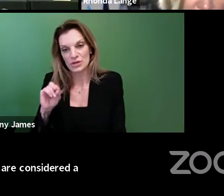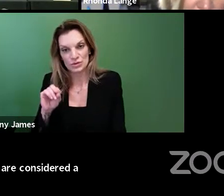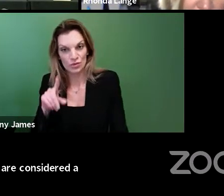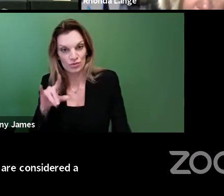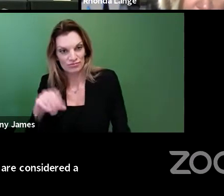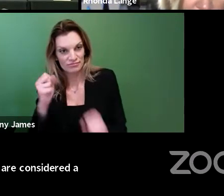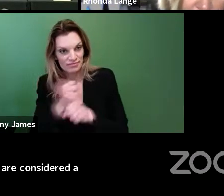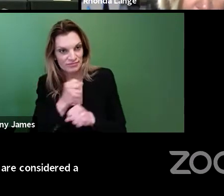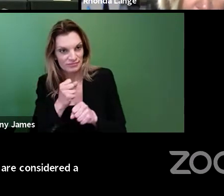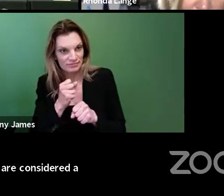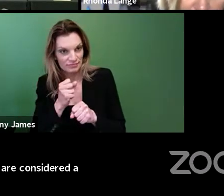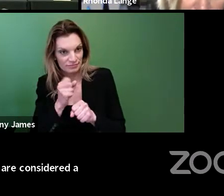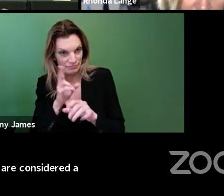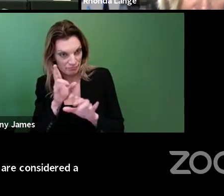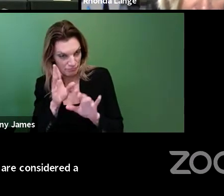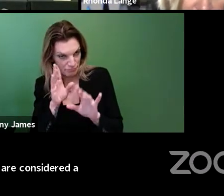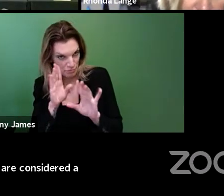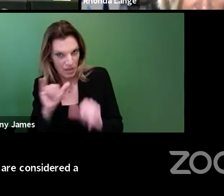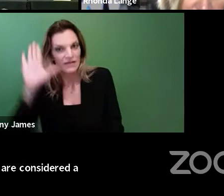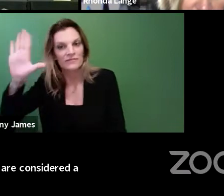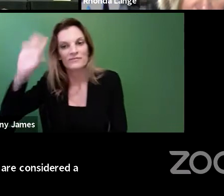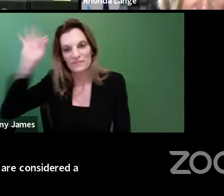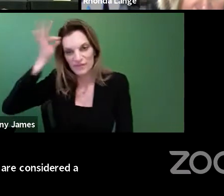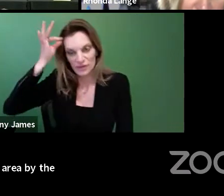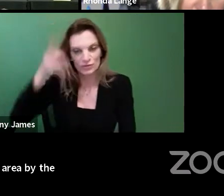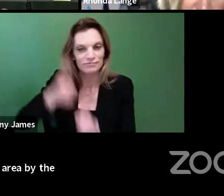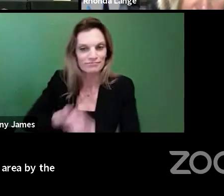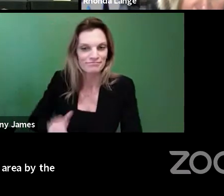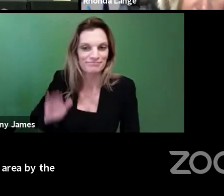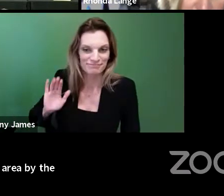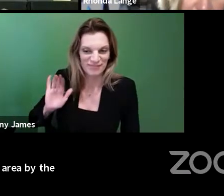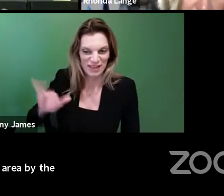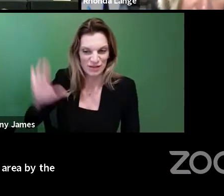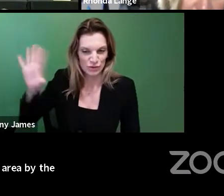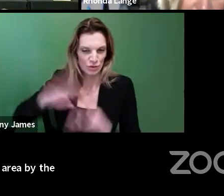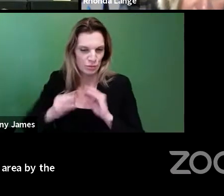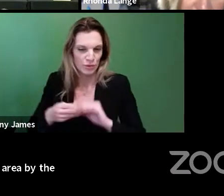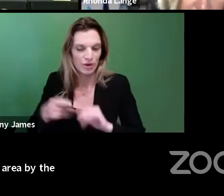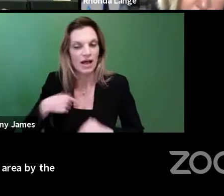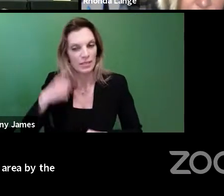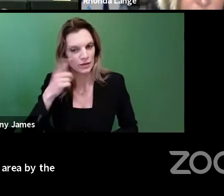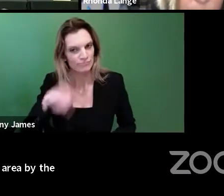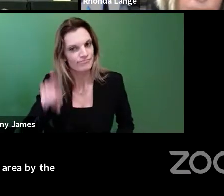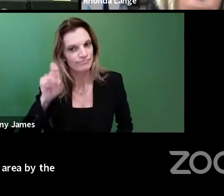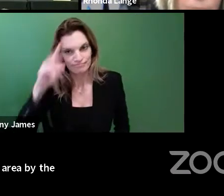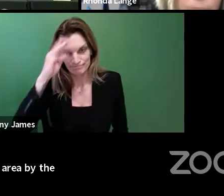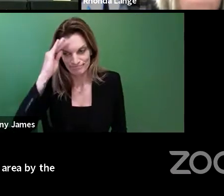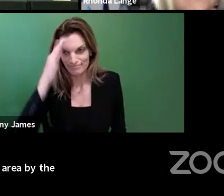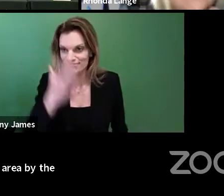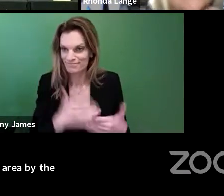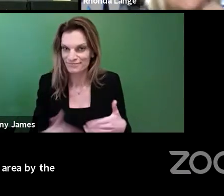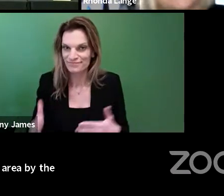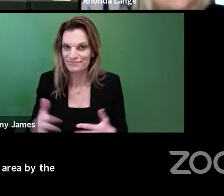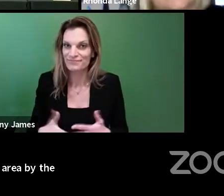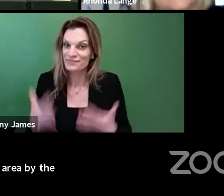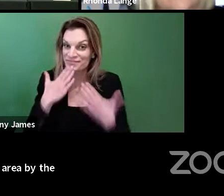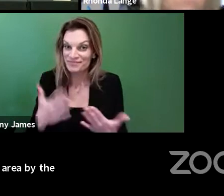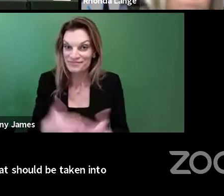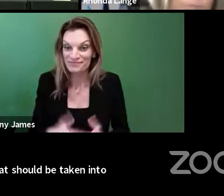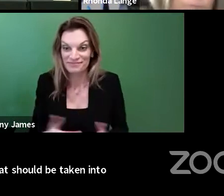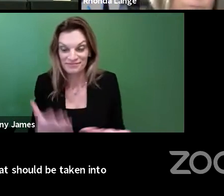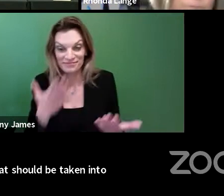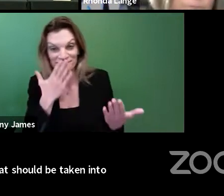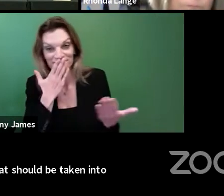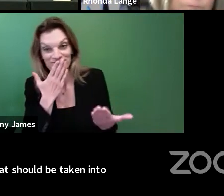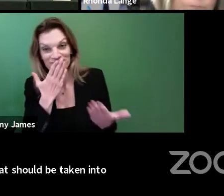government, by the federal government, and I think that should be taken into consideration as you go forward. Thank you. Thank you